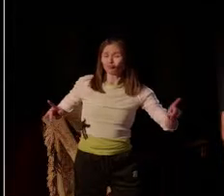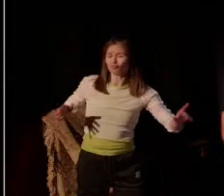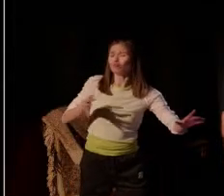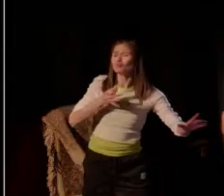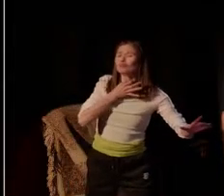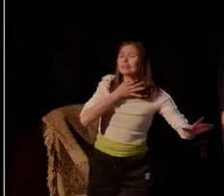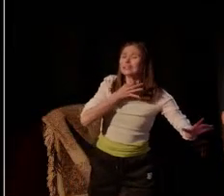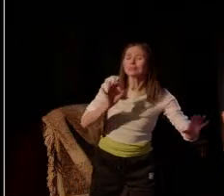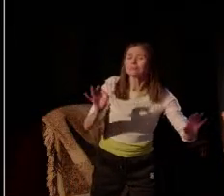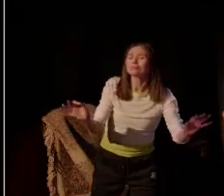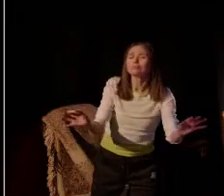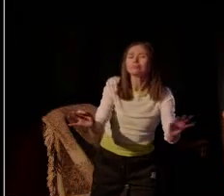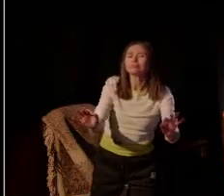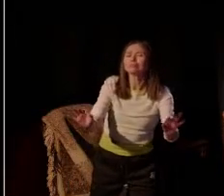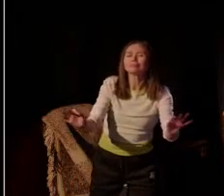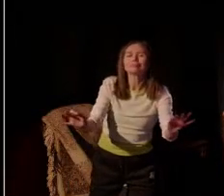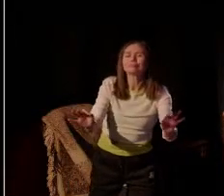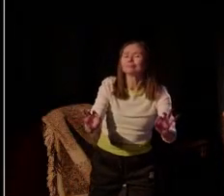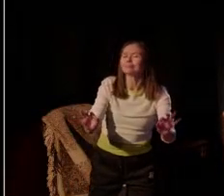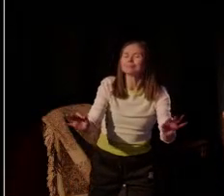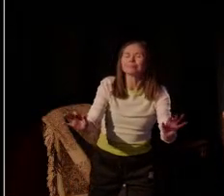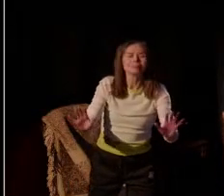is kind.